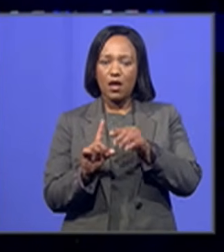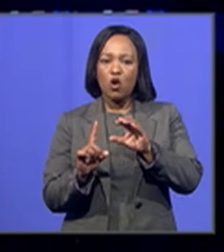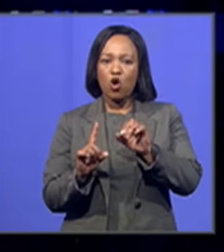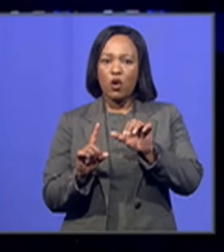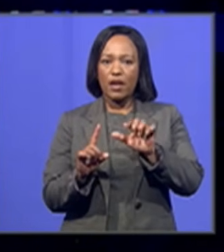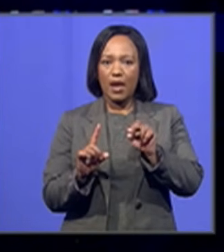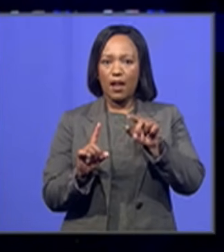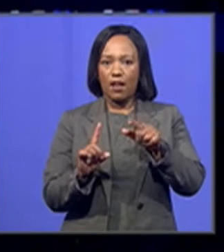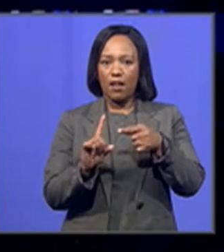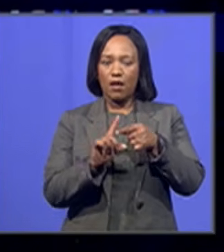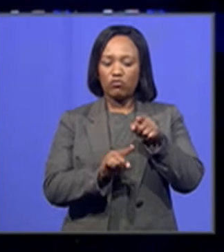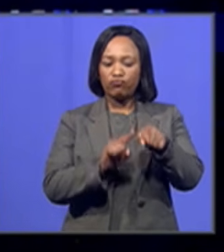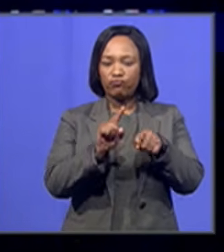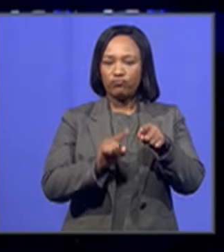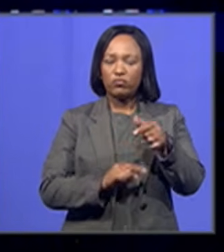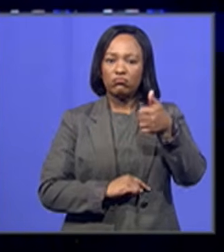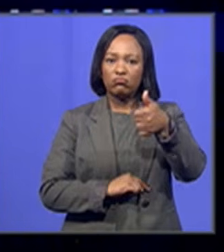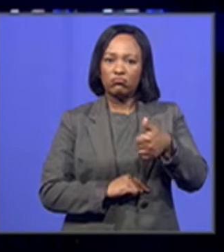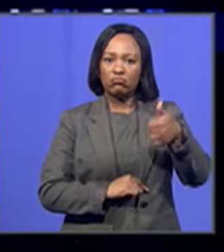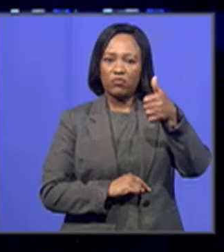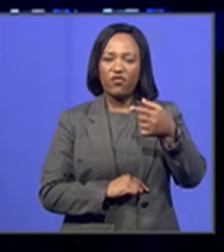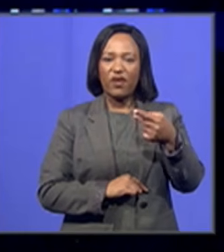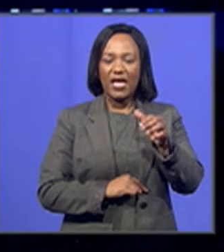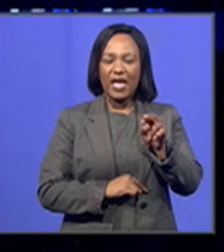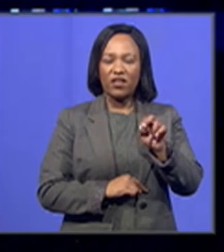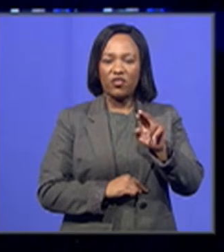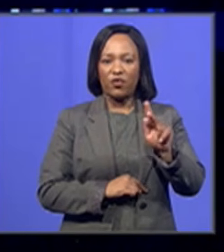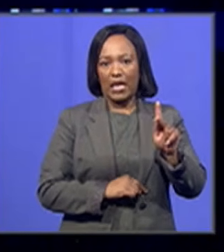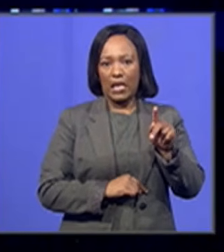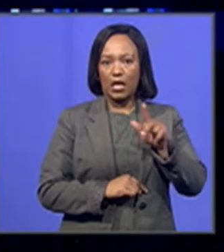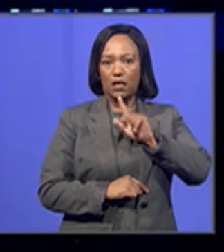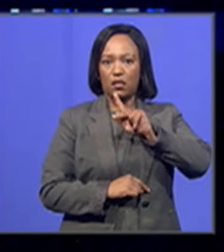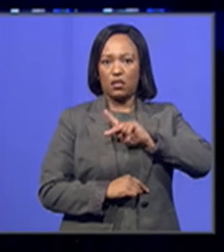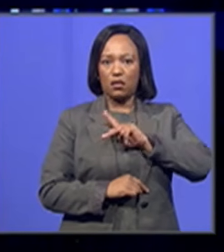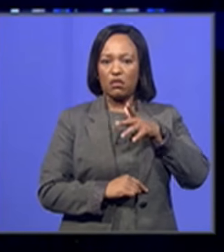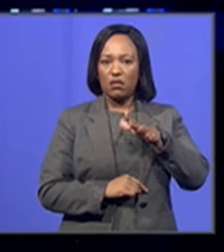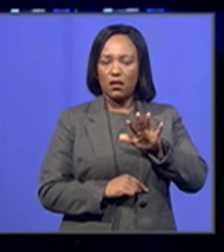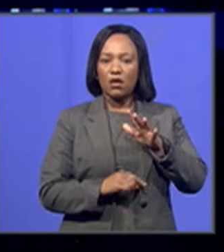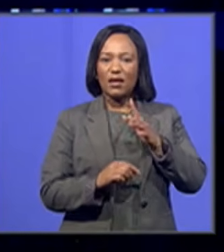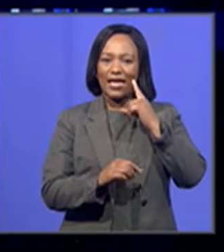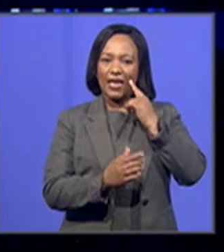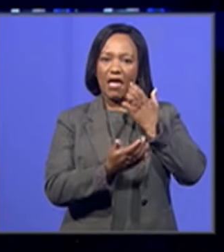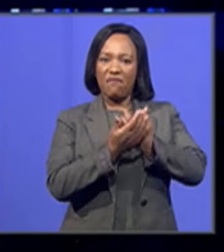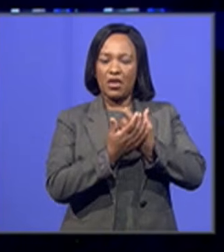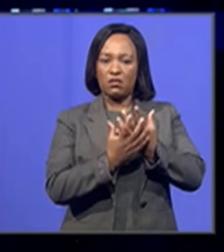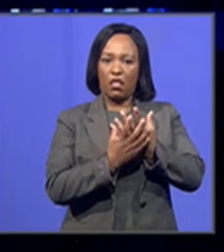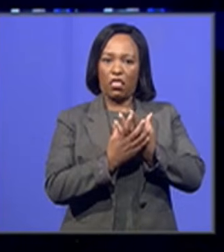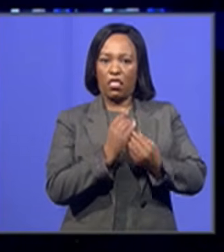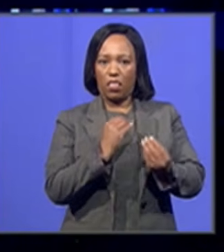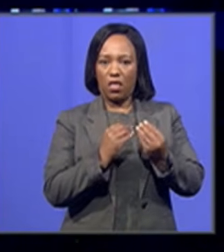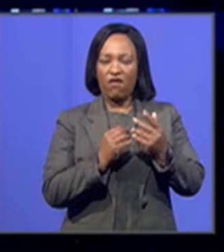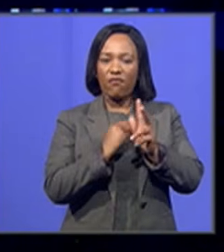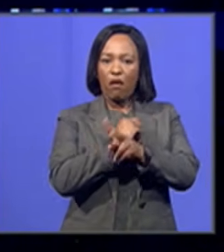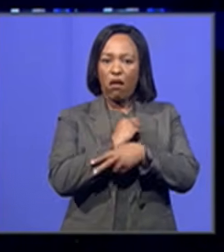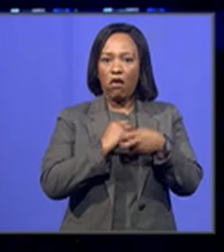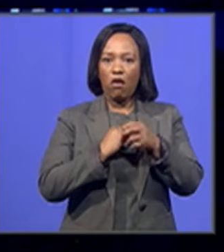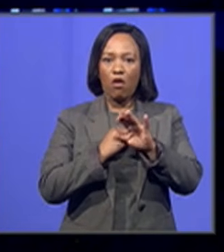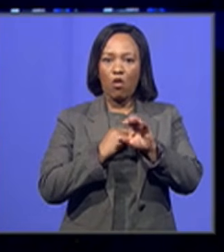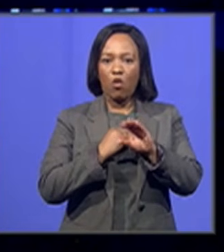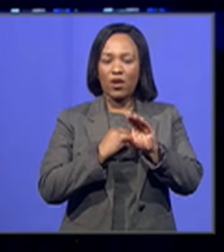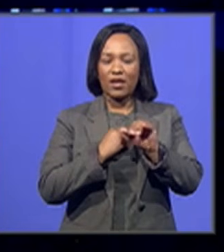qositse mogenerale e moholo e leng Hendrik Flynn ka ho lahlehisa diphuputso bopakeng ba hae malebana le boshodu ba cocaine ya boleng ba diranta